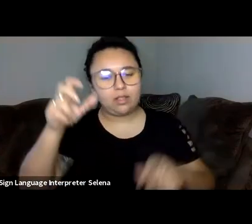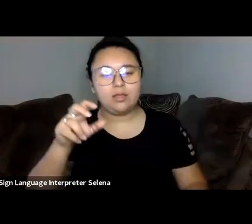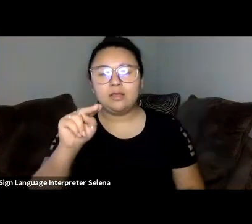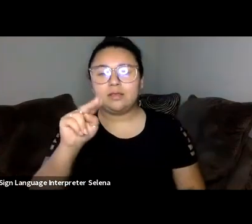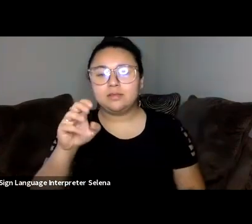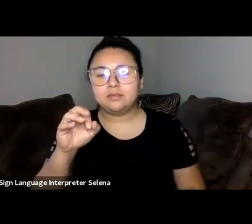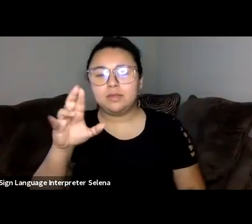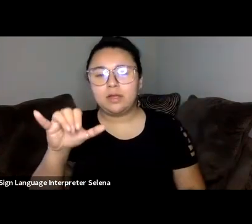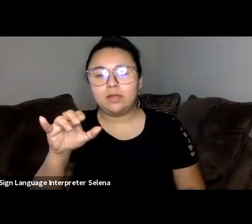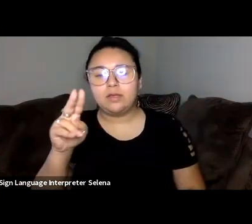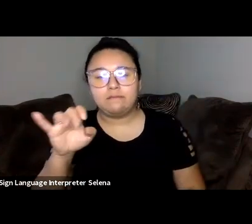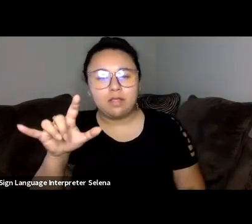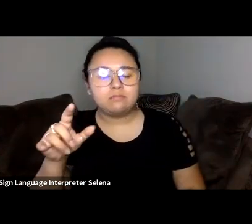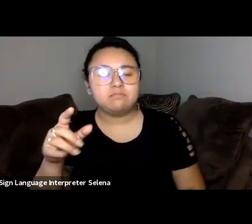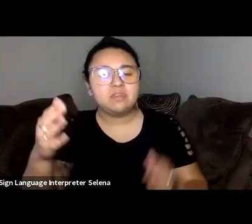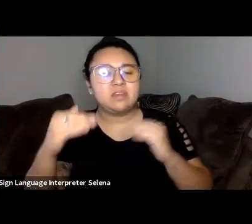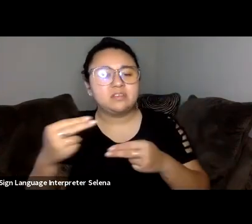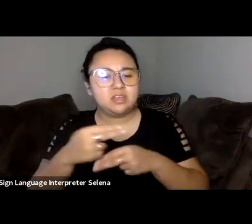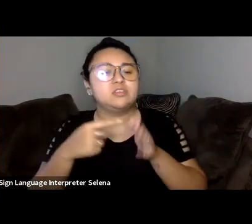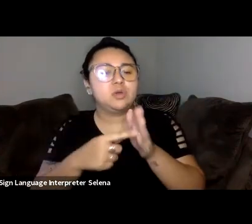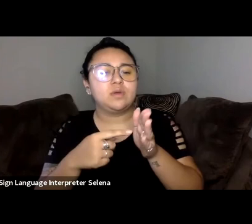see some examples of this.